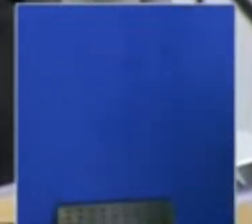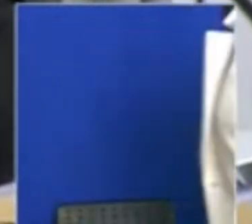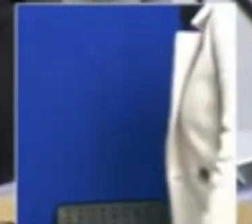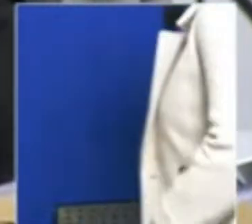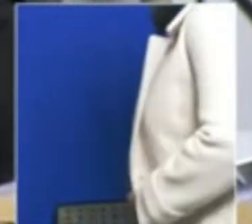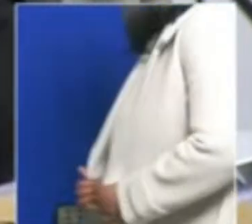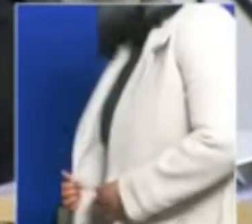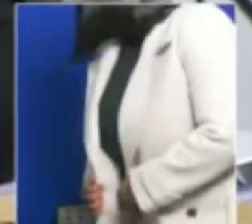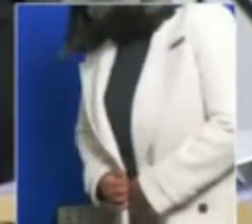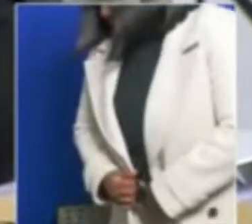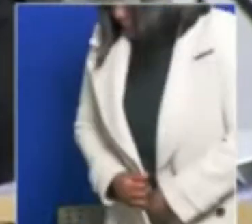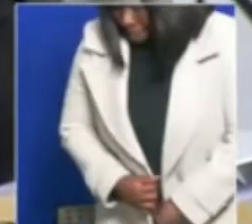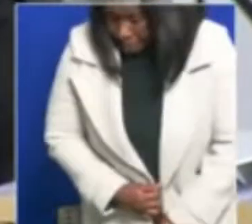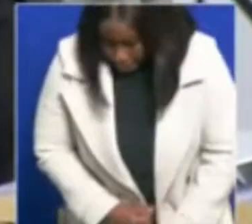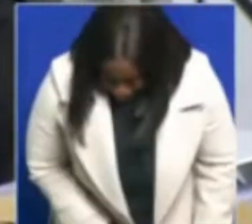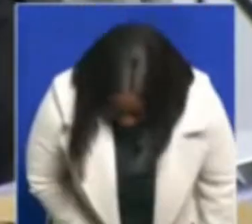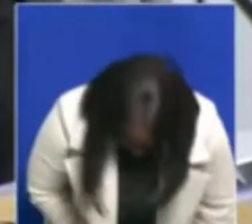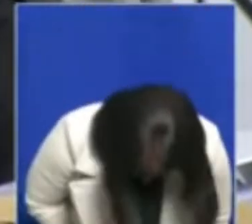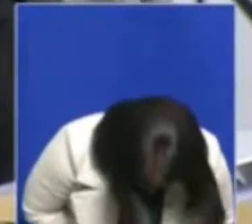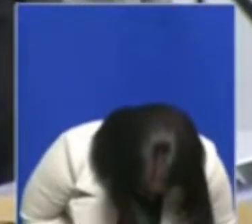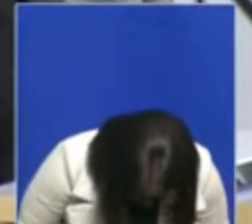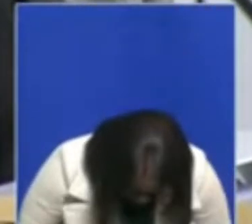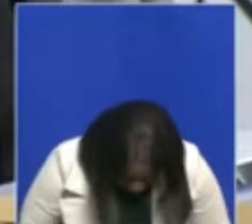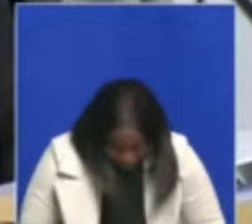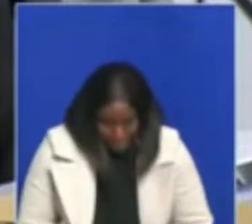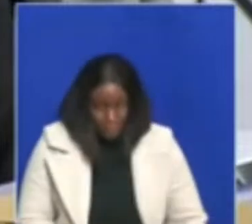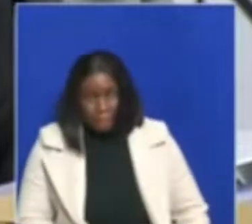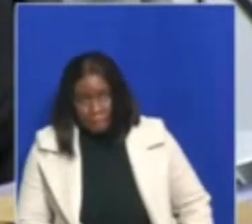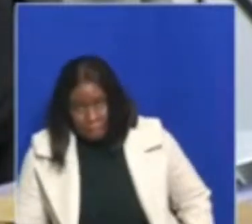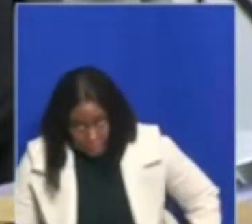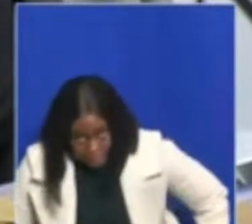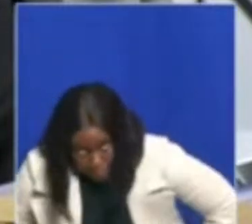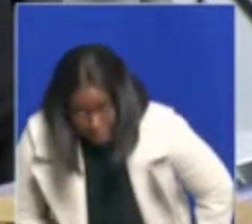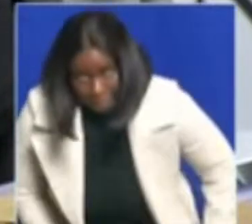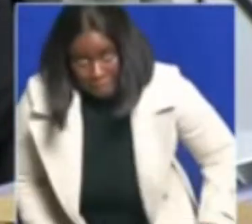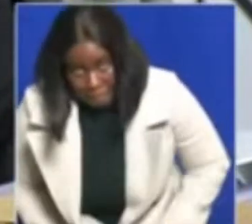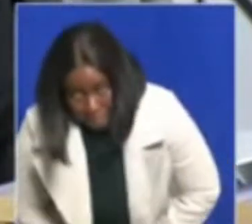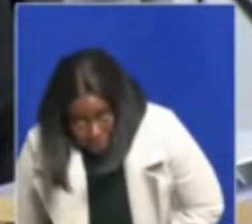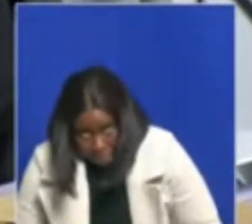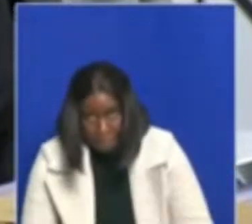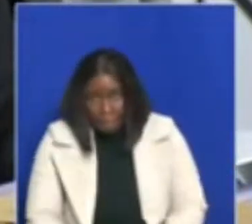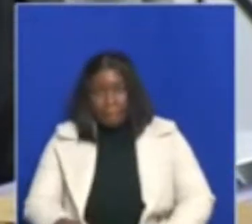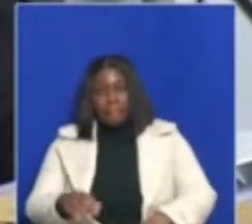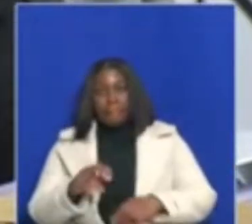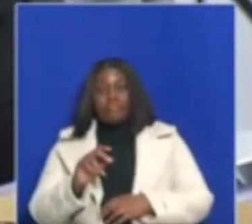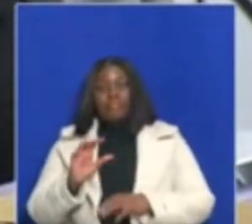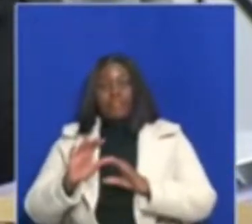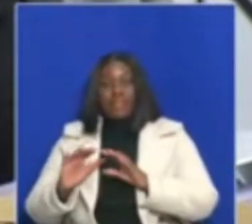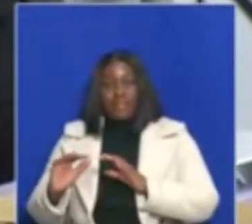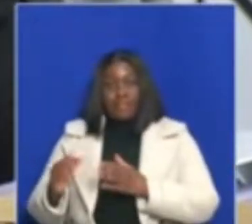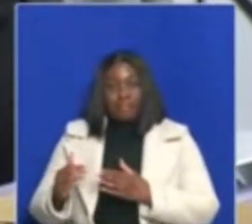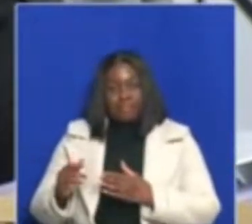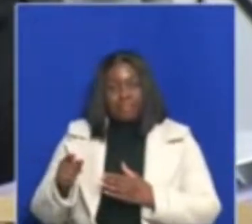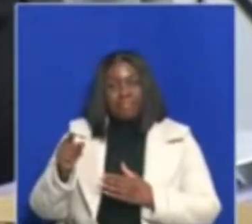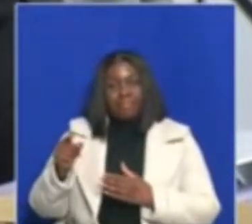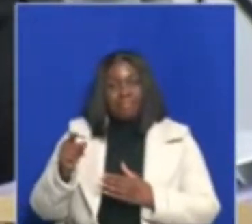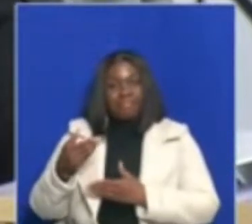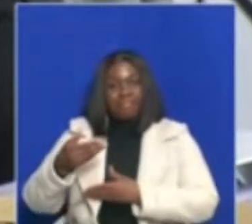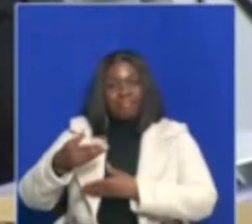a result of police action, is received by the Directorate, the supervisor of the group performing standby